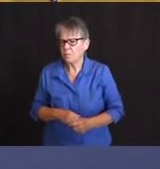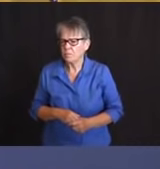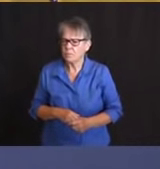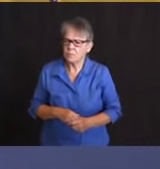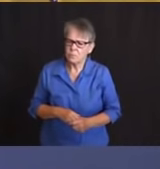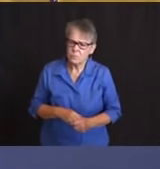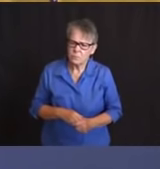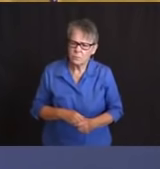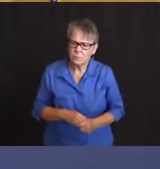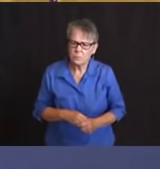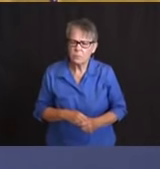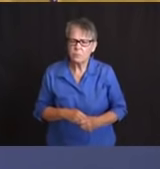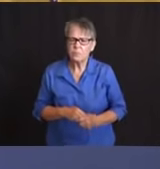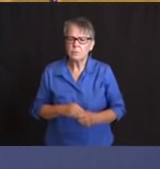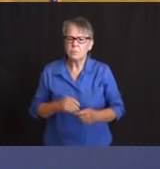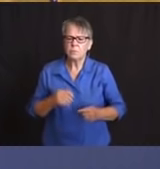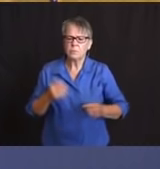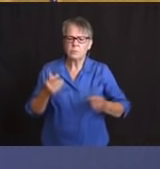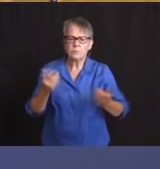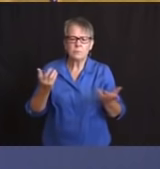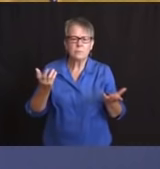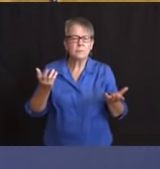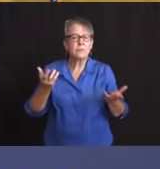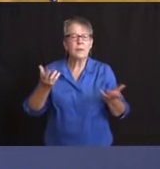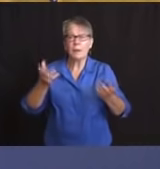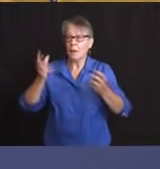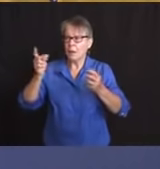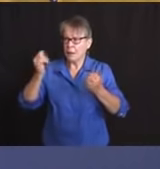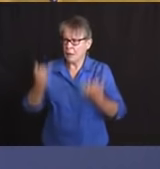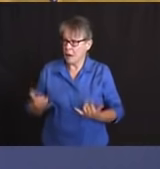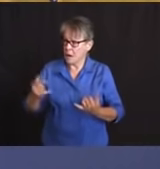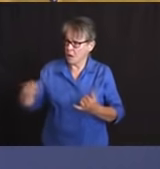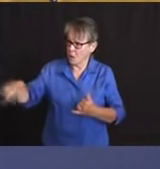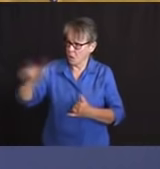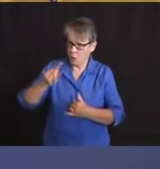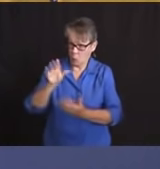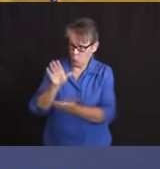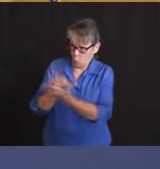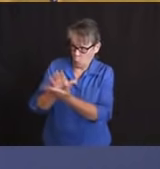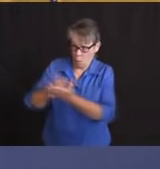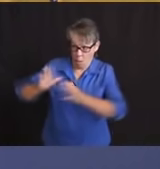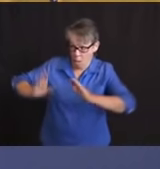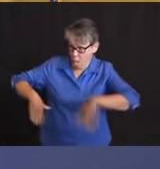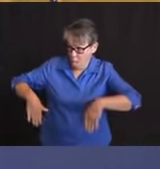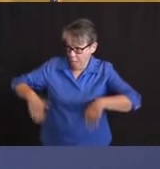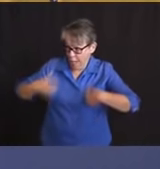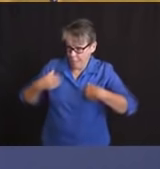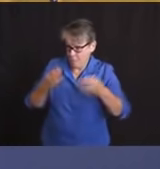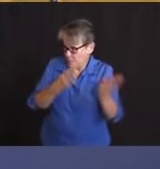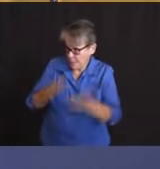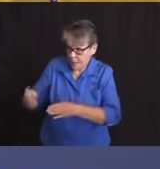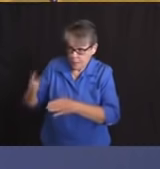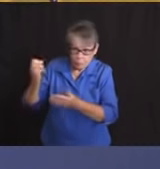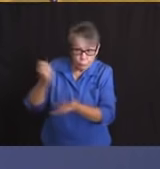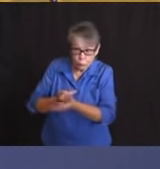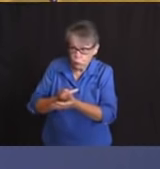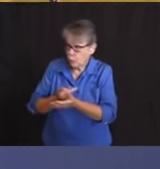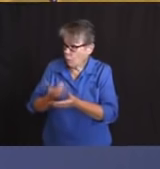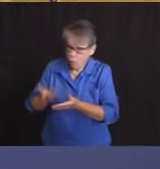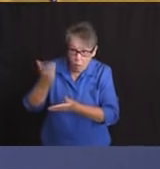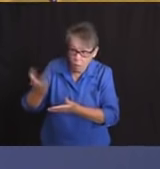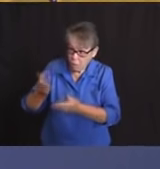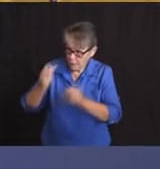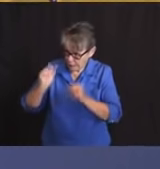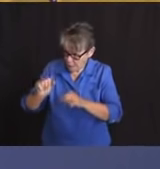yet approved? Second question, FEMA is cutting back its non-emergency funding for PPE and other COVID-19